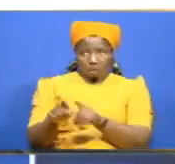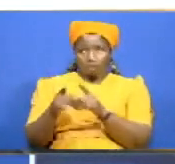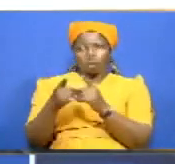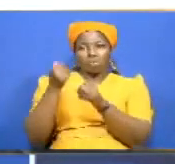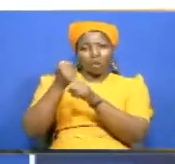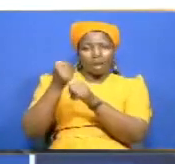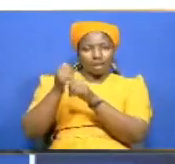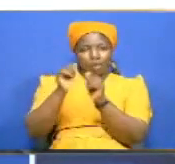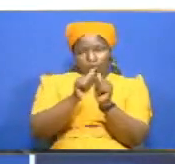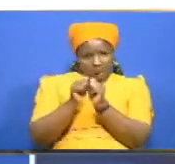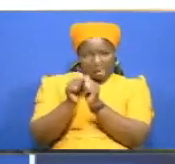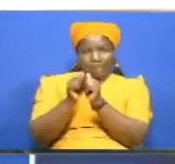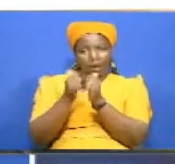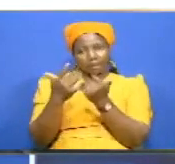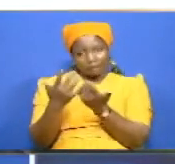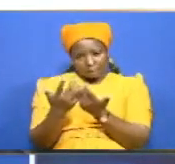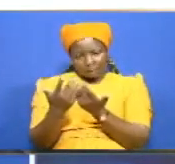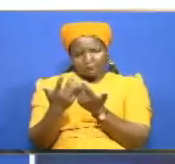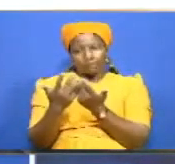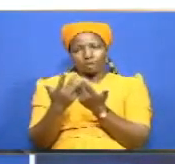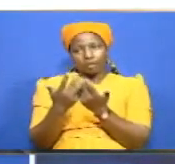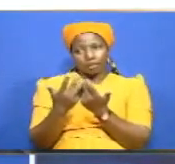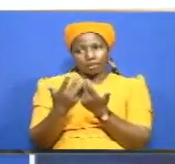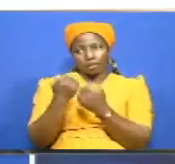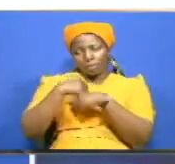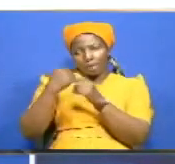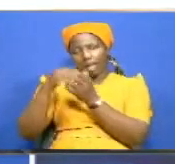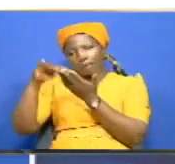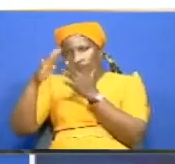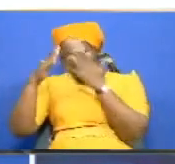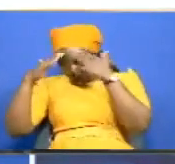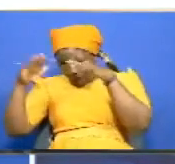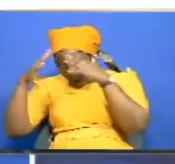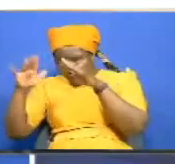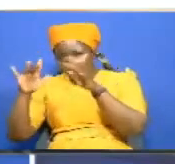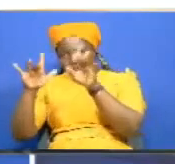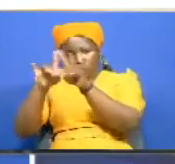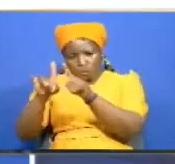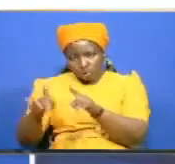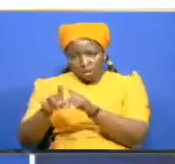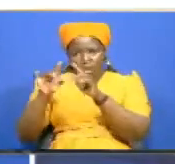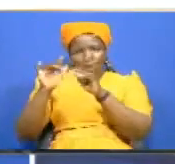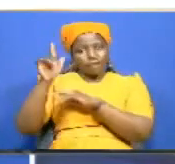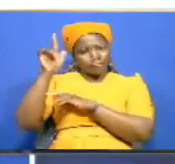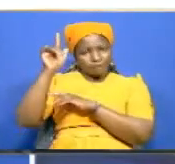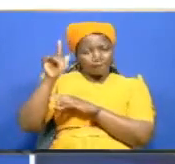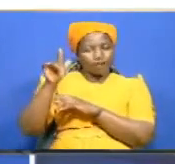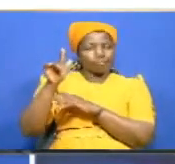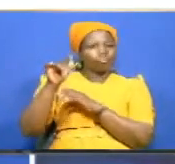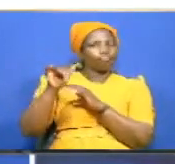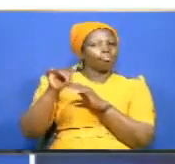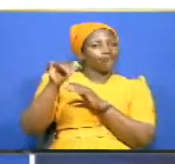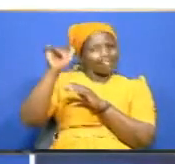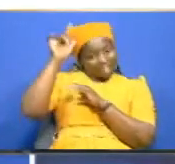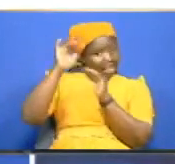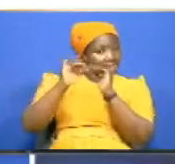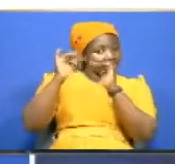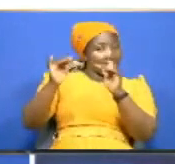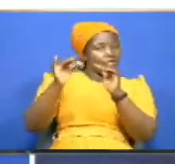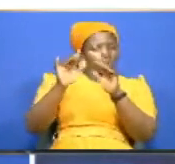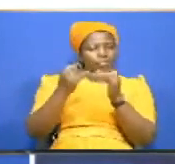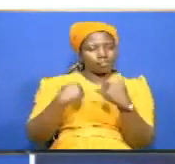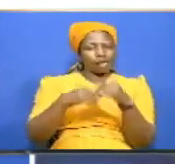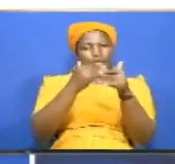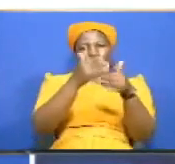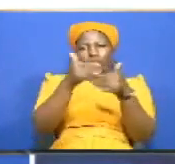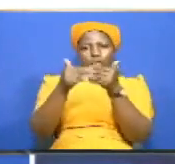working together to create even more awareness, even the grassroots, trying to build capacity in the grassroots